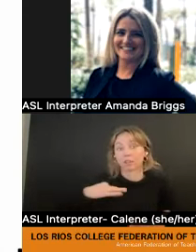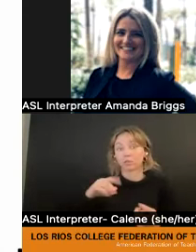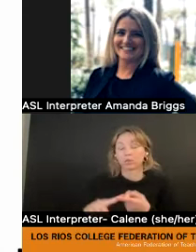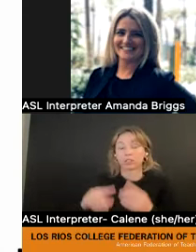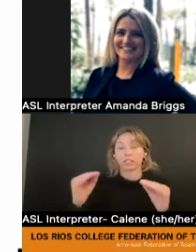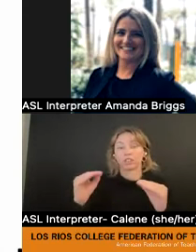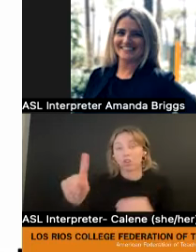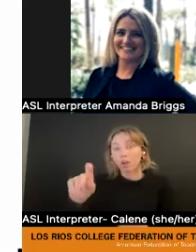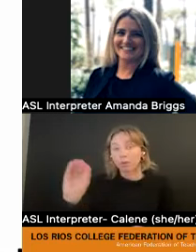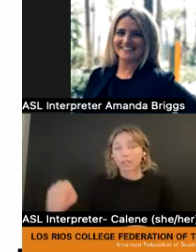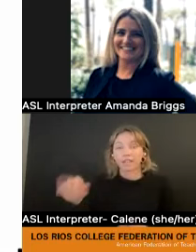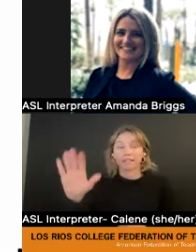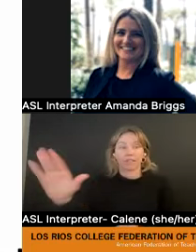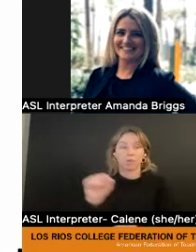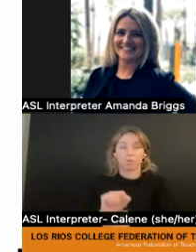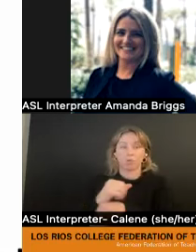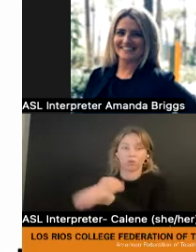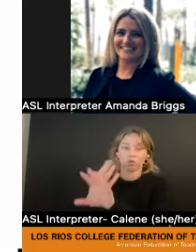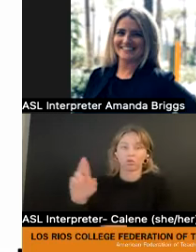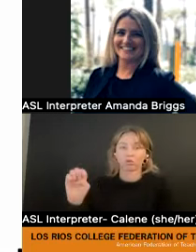load remotely online.